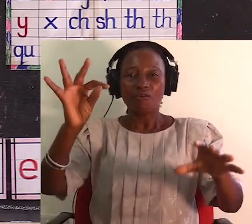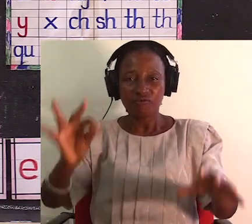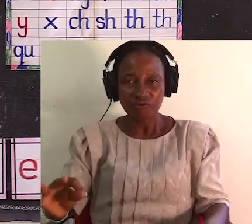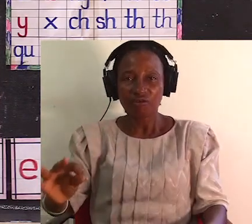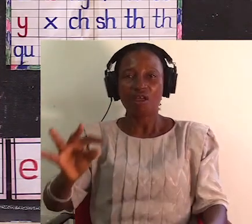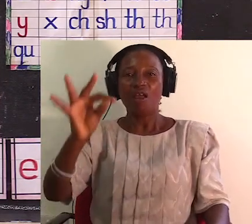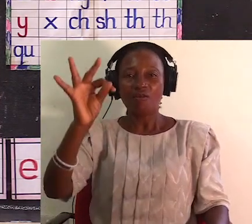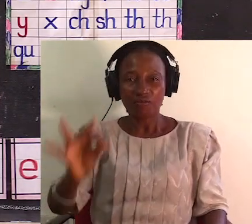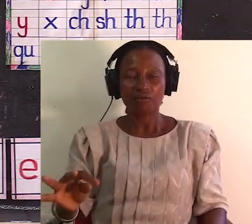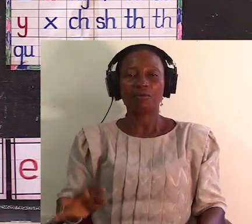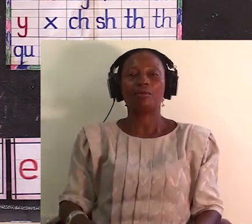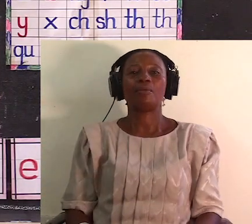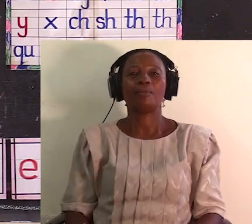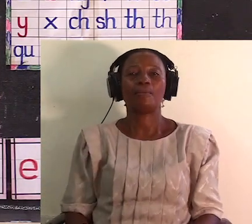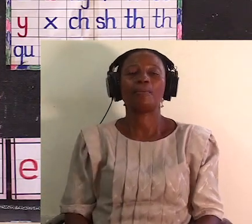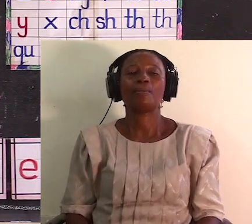Together.